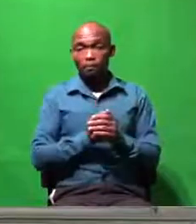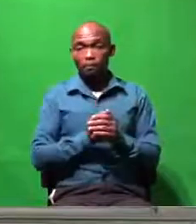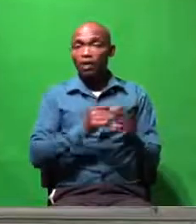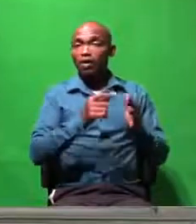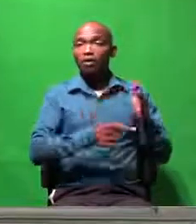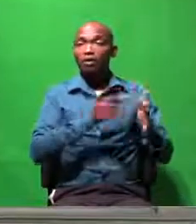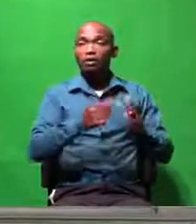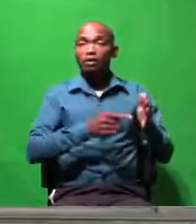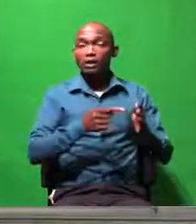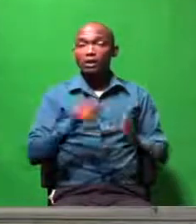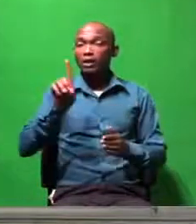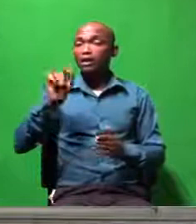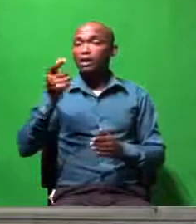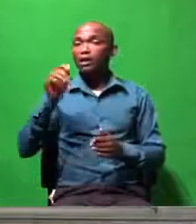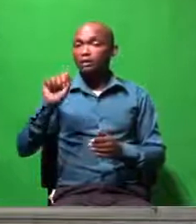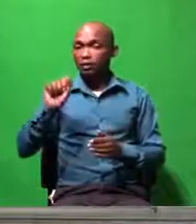the